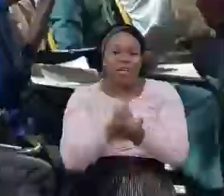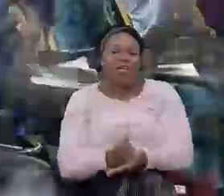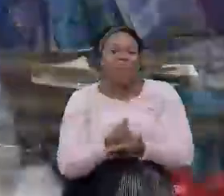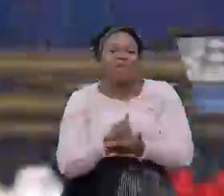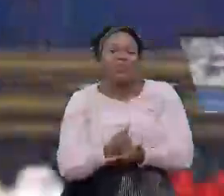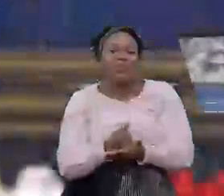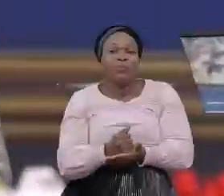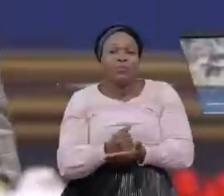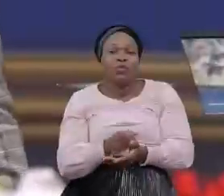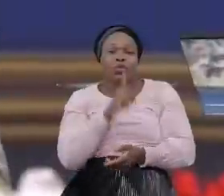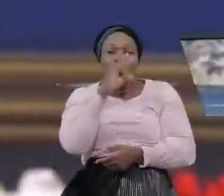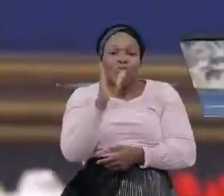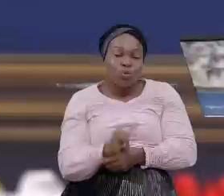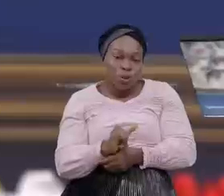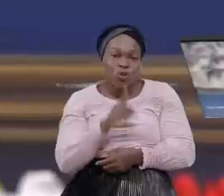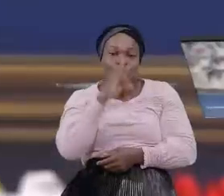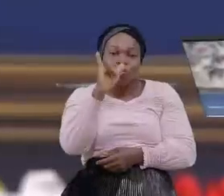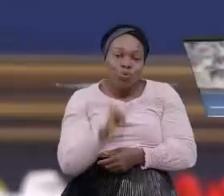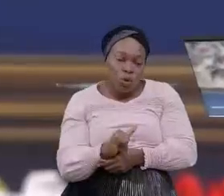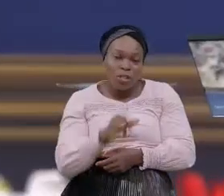Surely, surely, surely, surely,